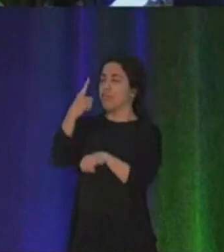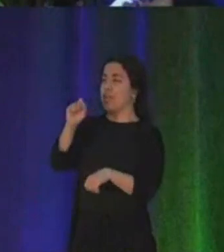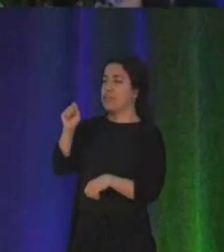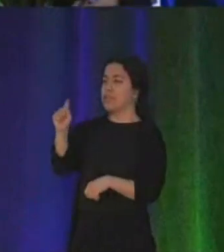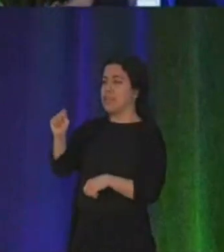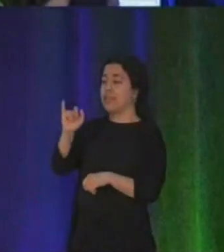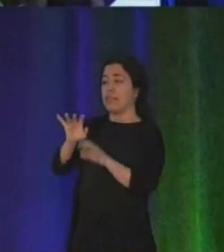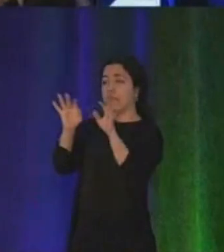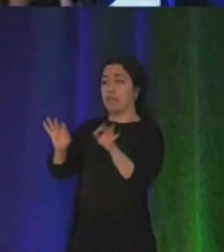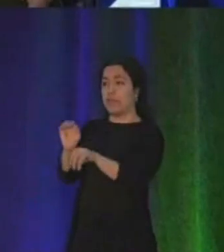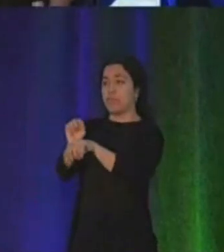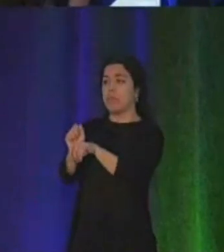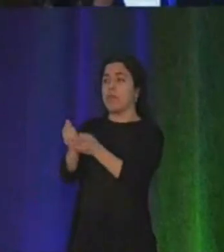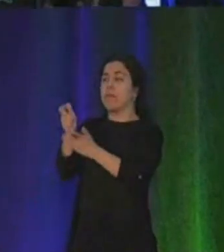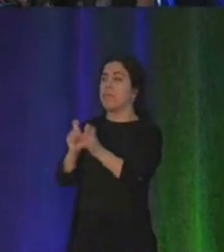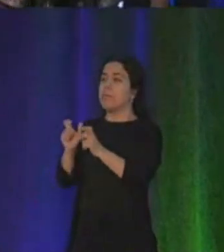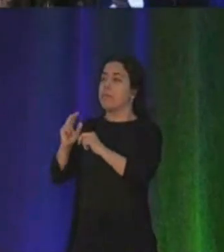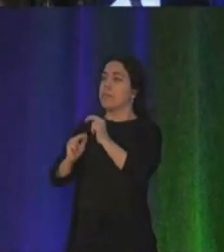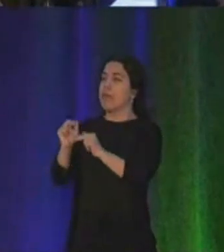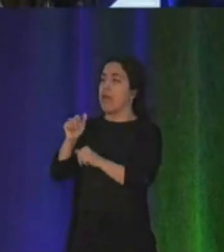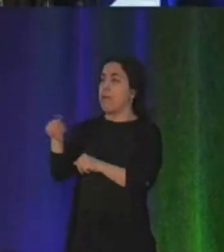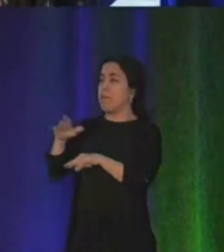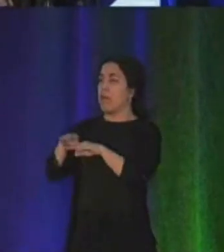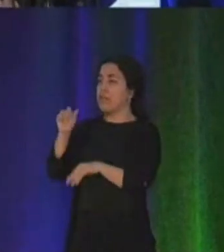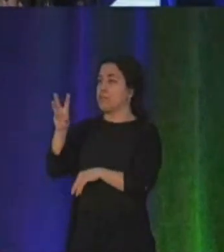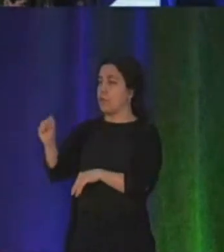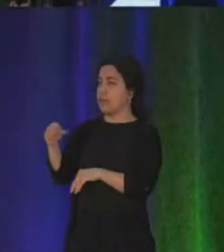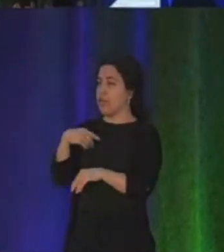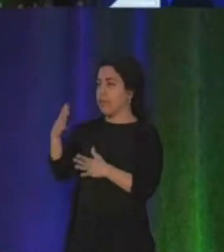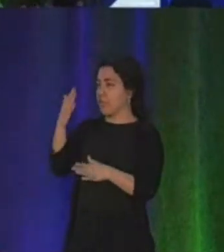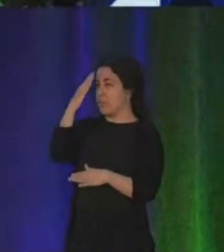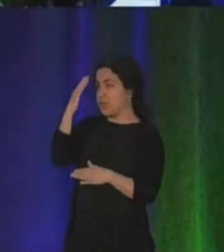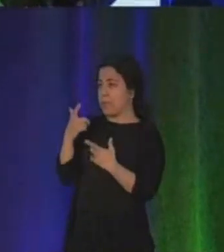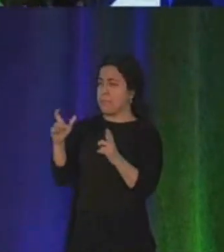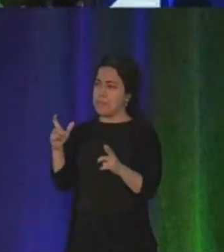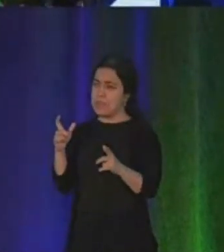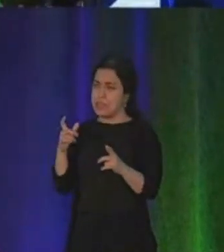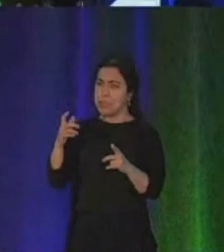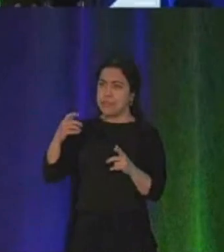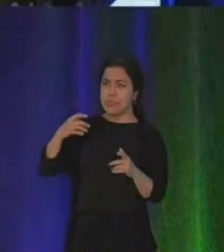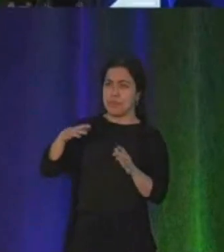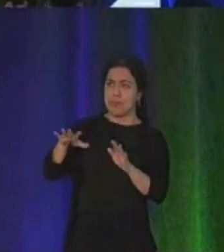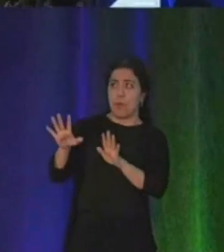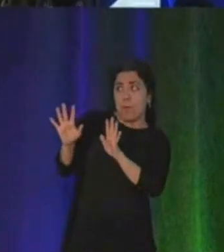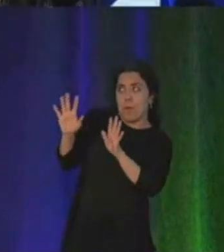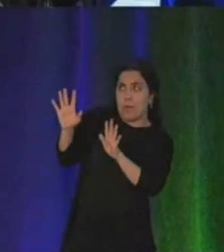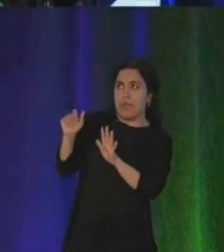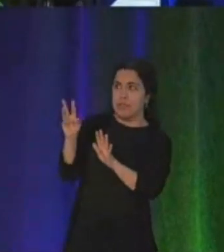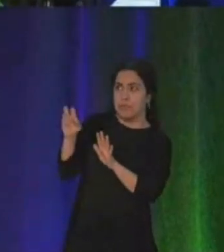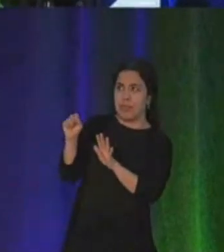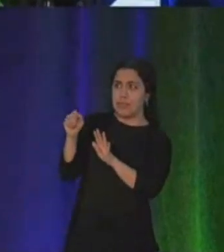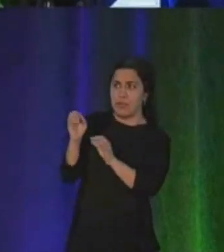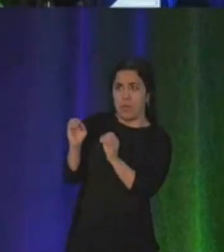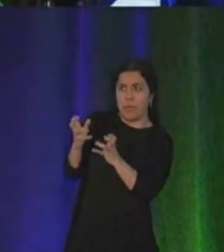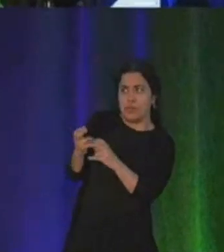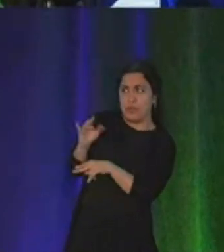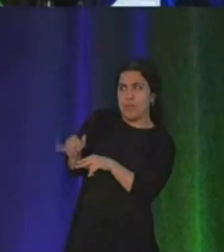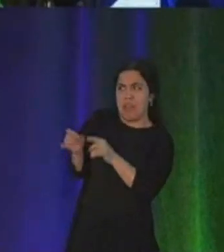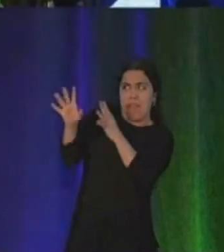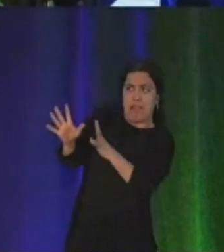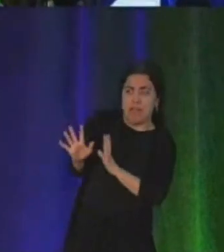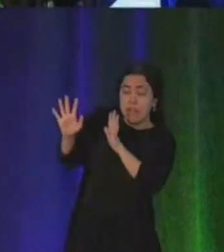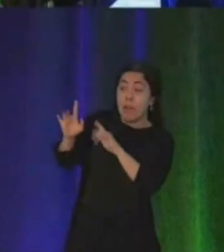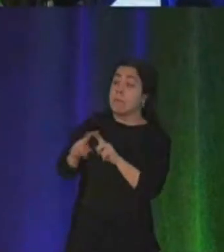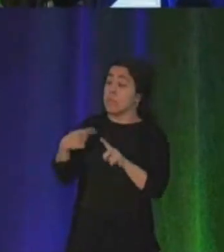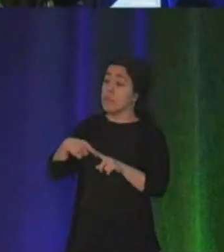framework that helps people build applications on AWS. I know big bad AWS, the thing that nobody wants to use, the thing that everyone hates, but we